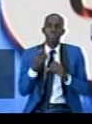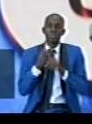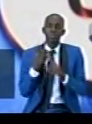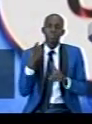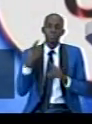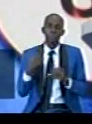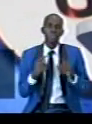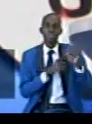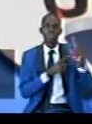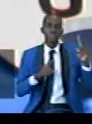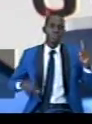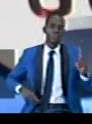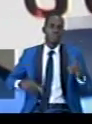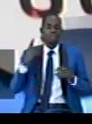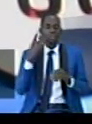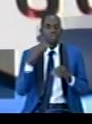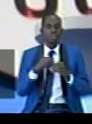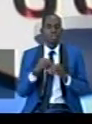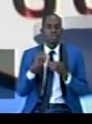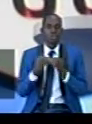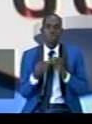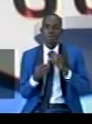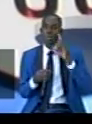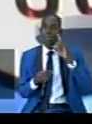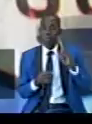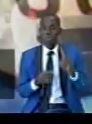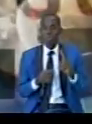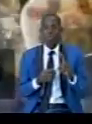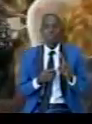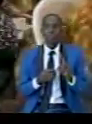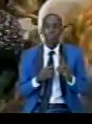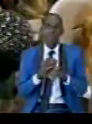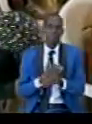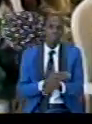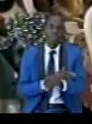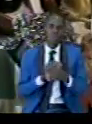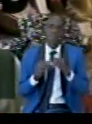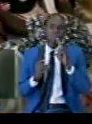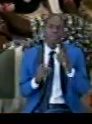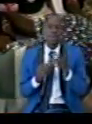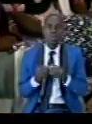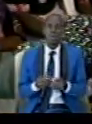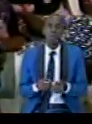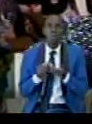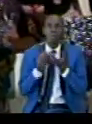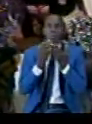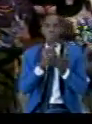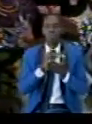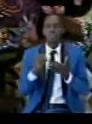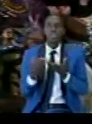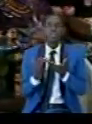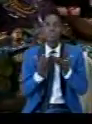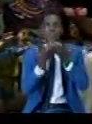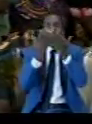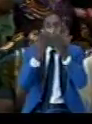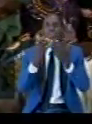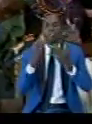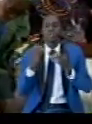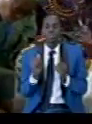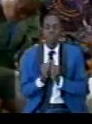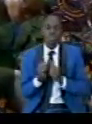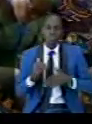the Lord. We're looking at number one. Number one, offering sacrifices with joy to